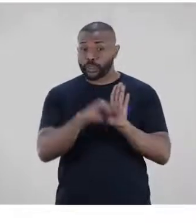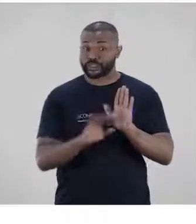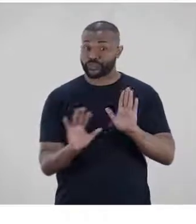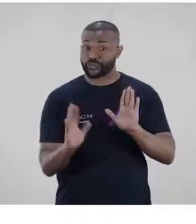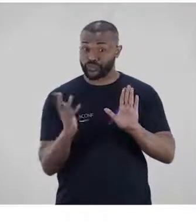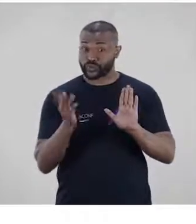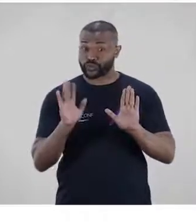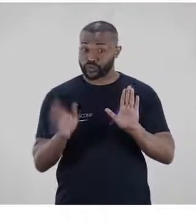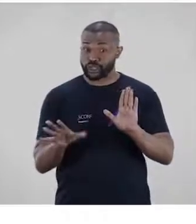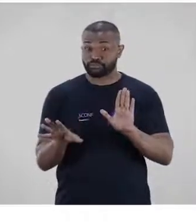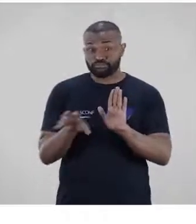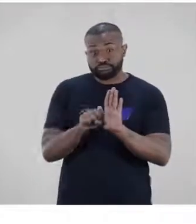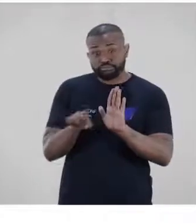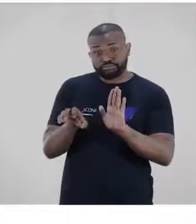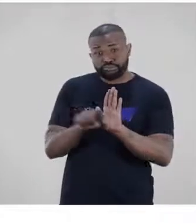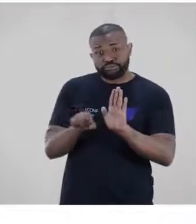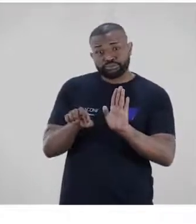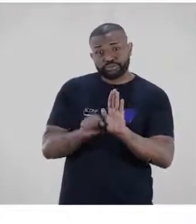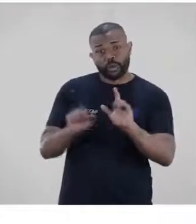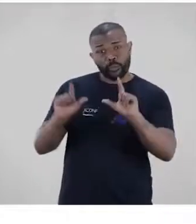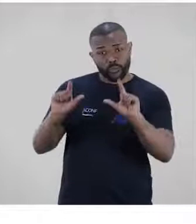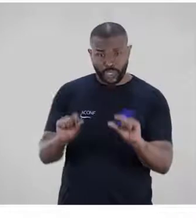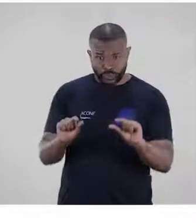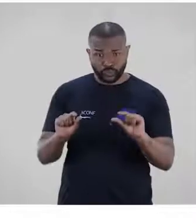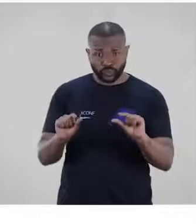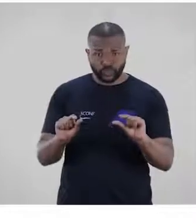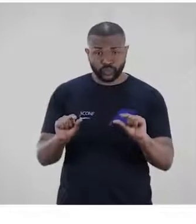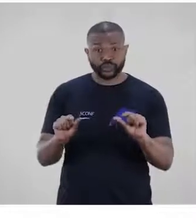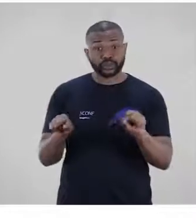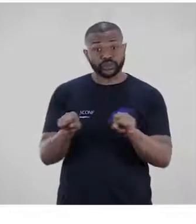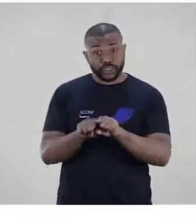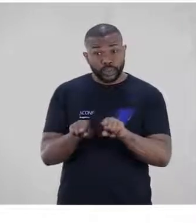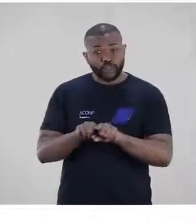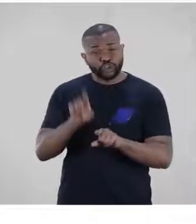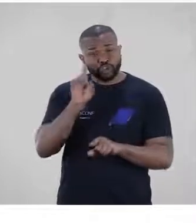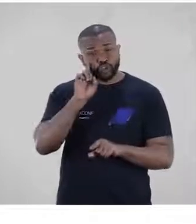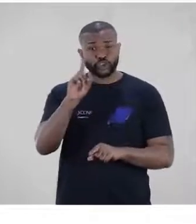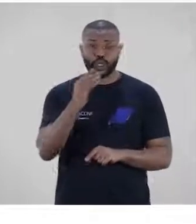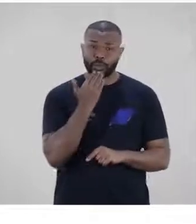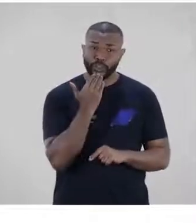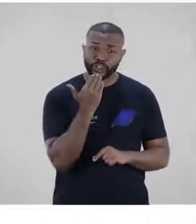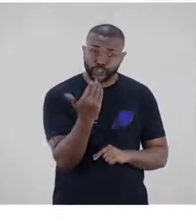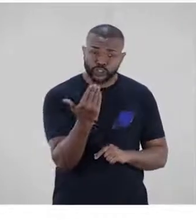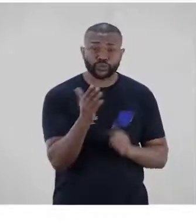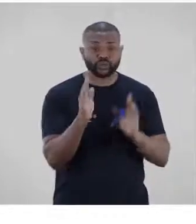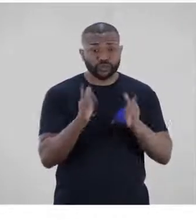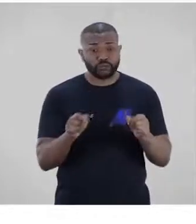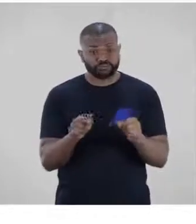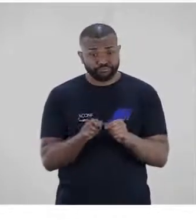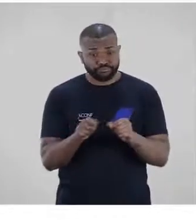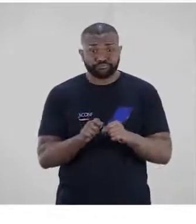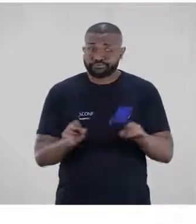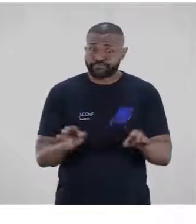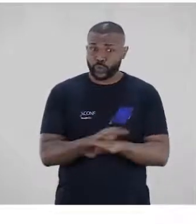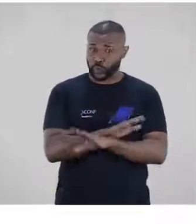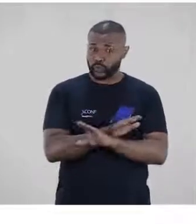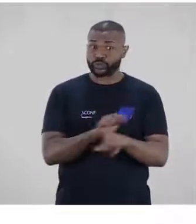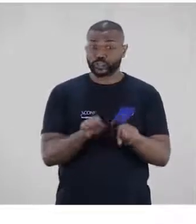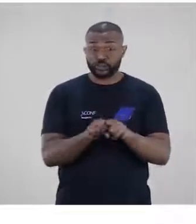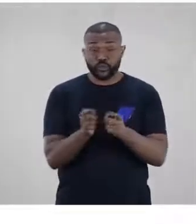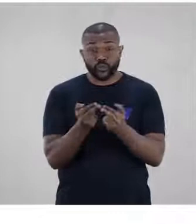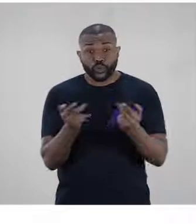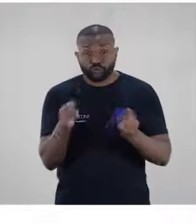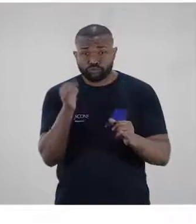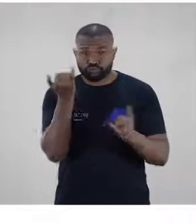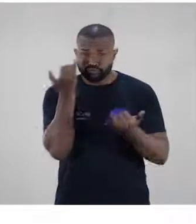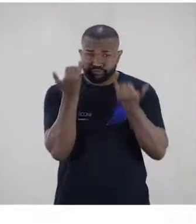like, few days of the claims that are coming through. And the data product adjacent to it will be consuming those events,